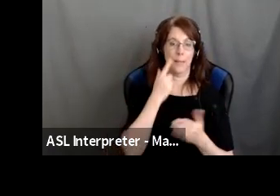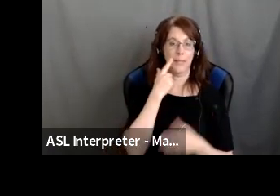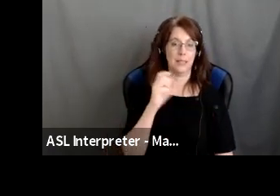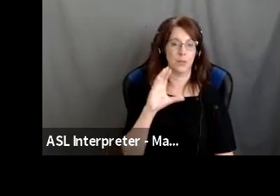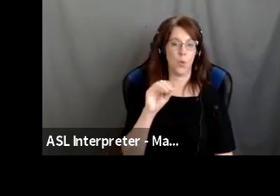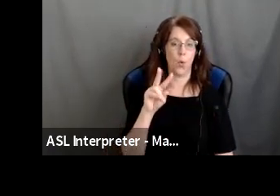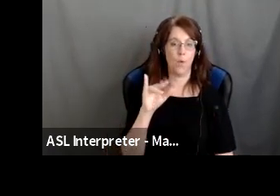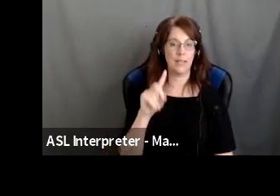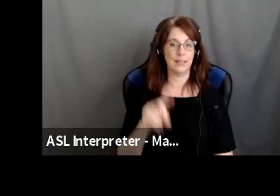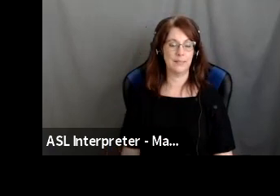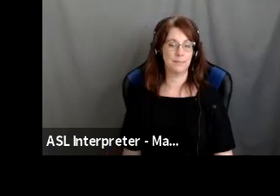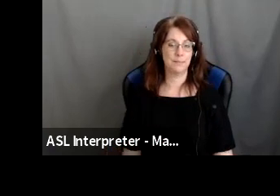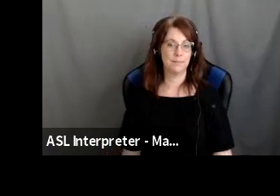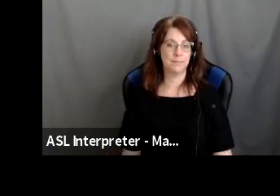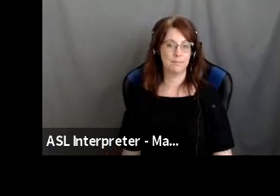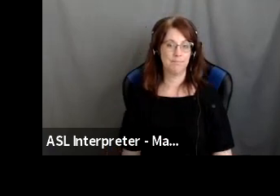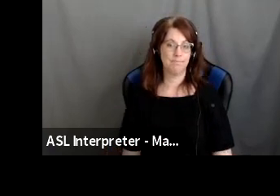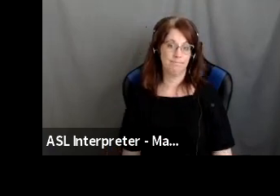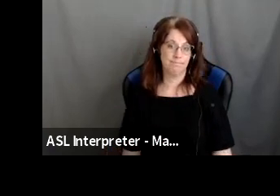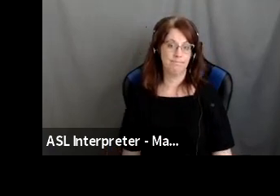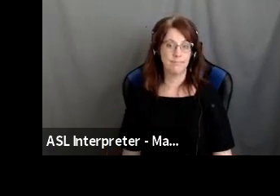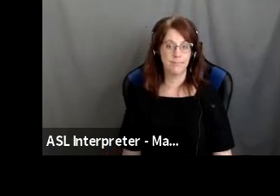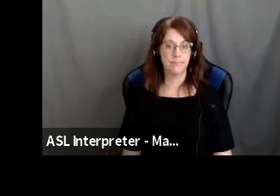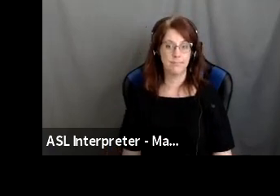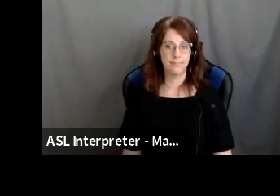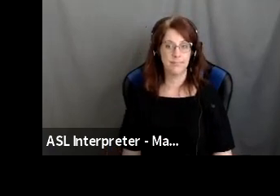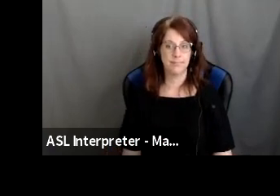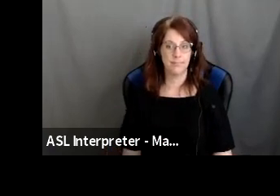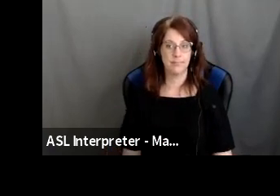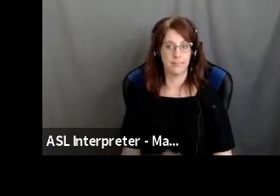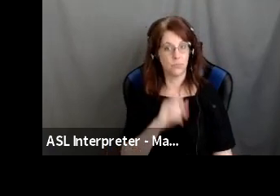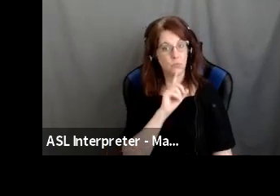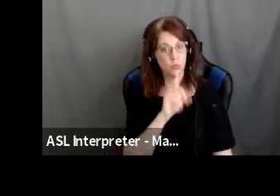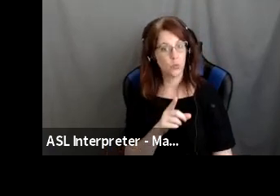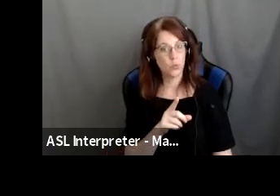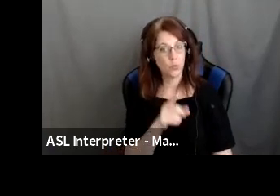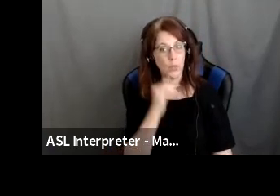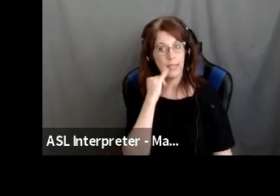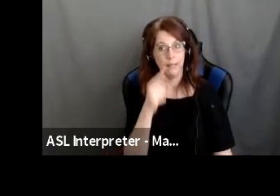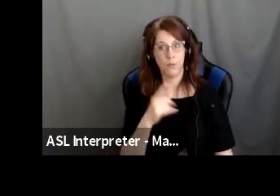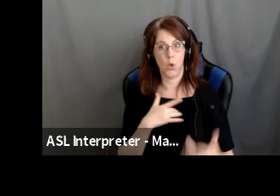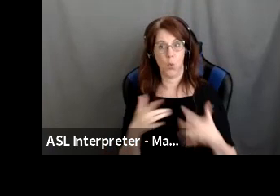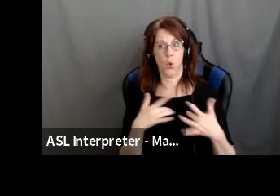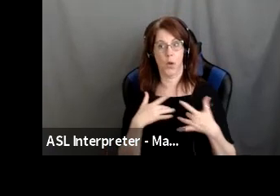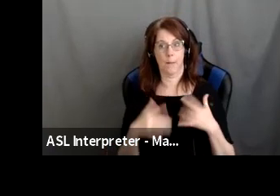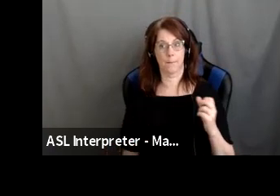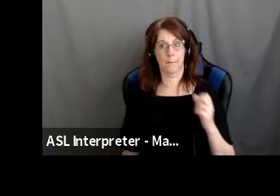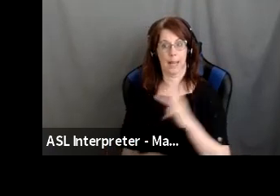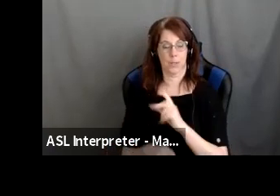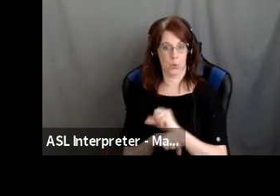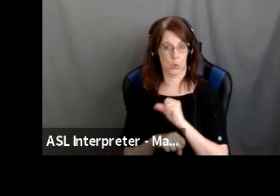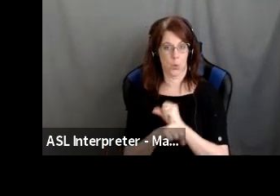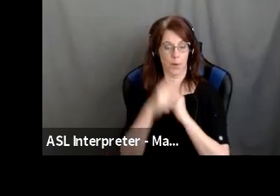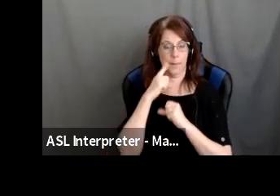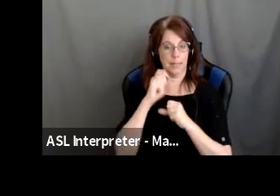COVID. And that is true. If you are worried about going to work because of